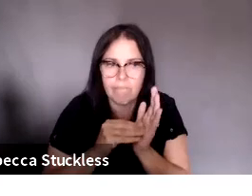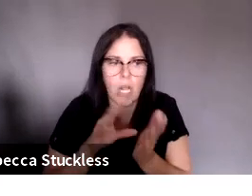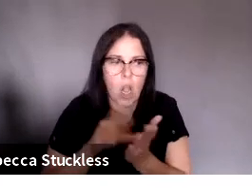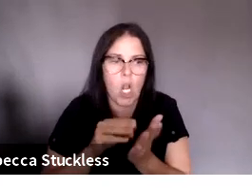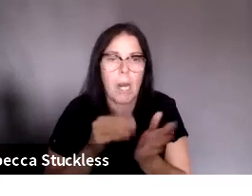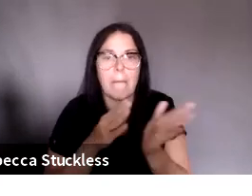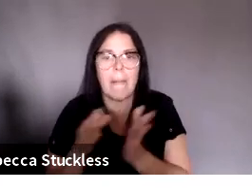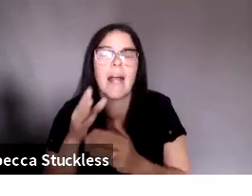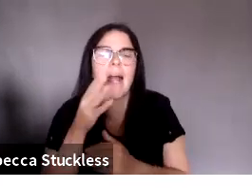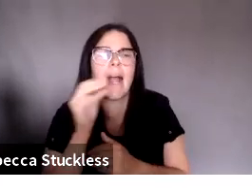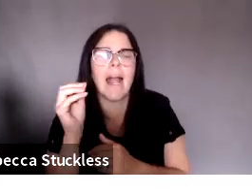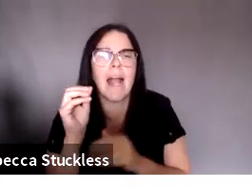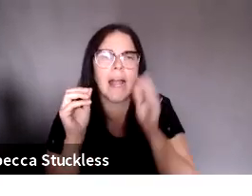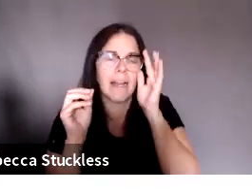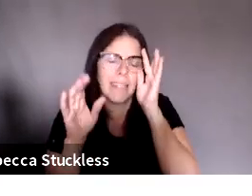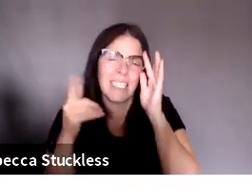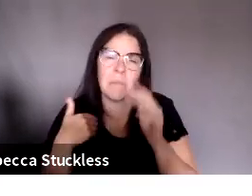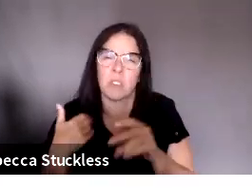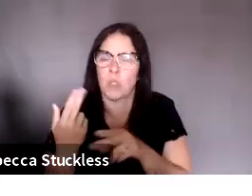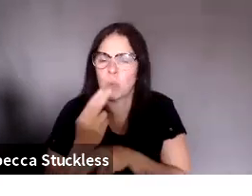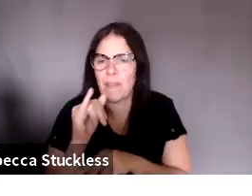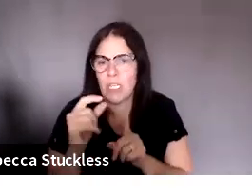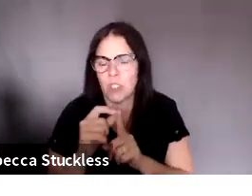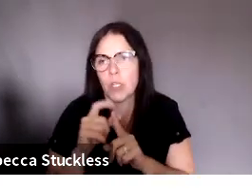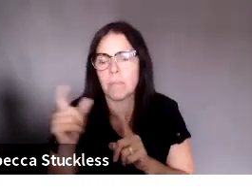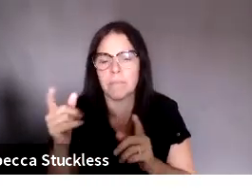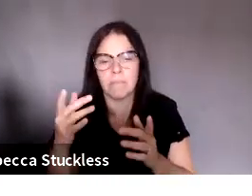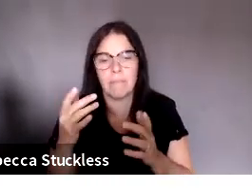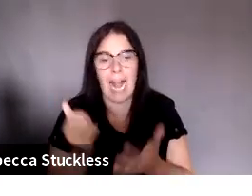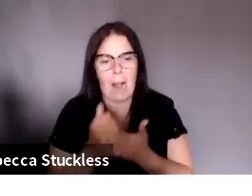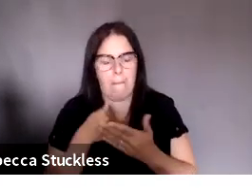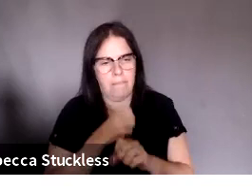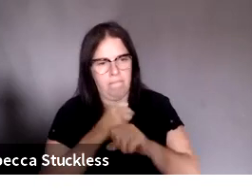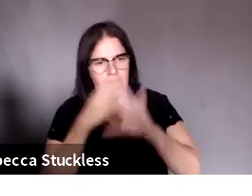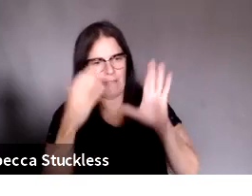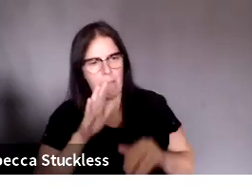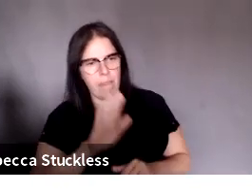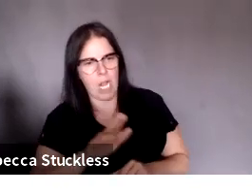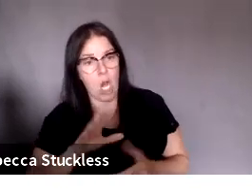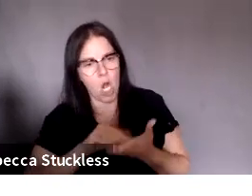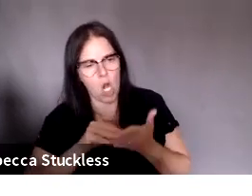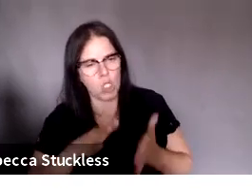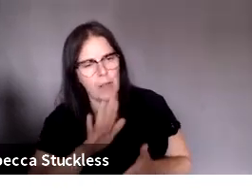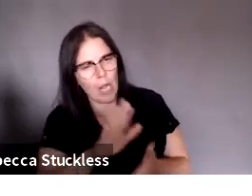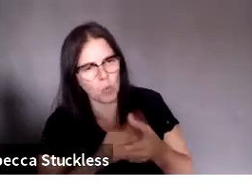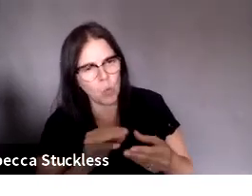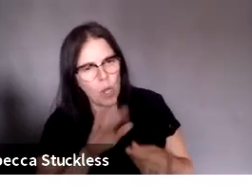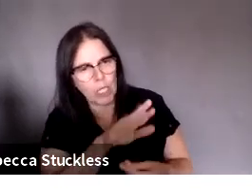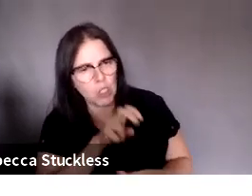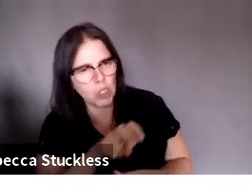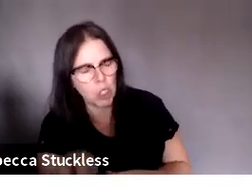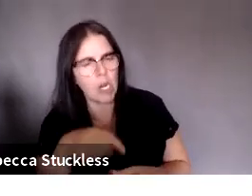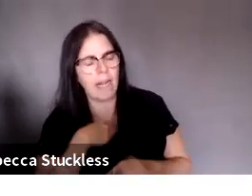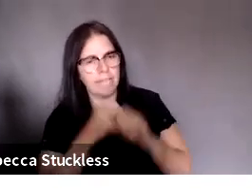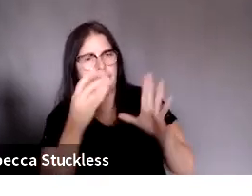a, I've heard the ministry use the term, so that they tell a story of what the learner is doing. So even though technically